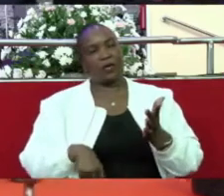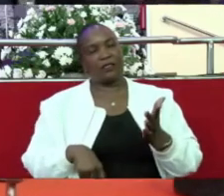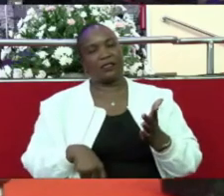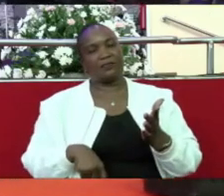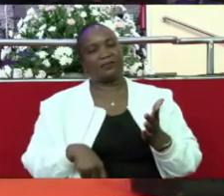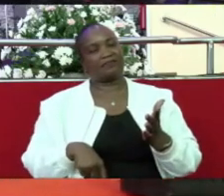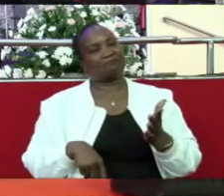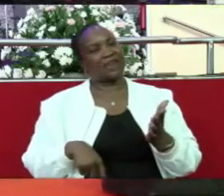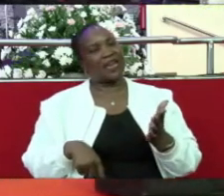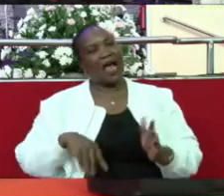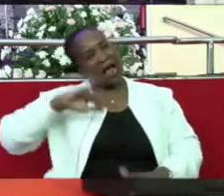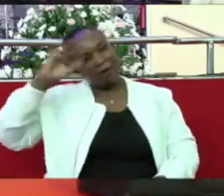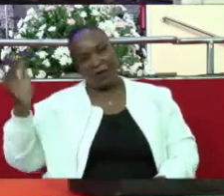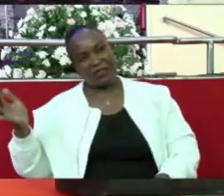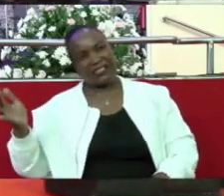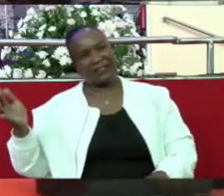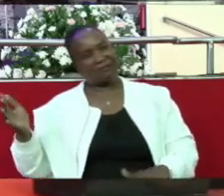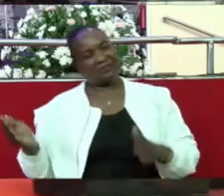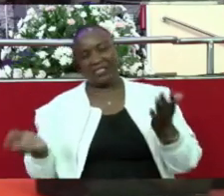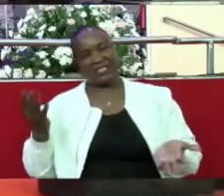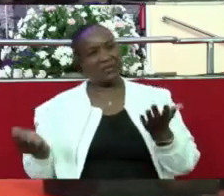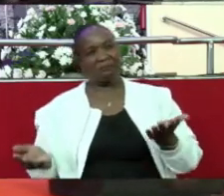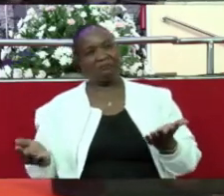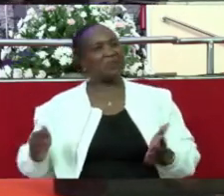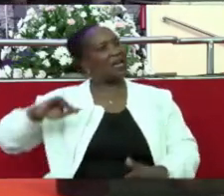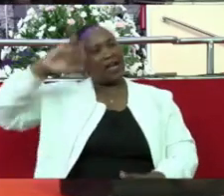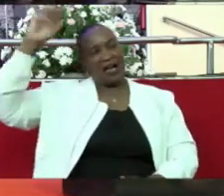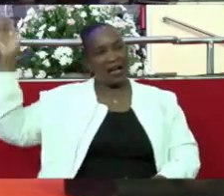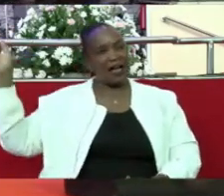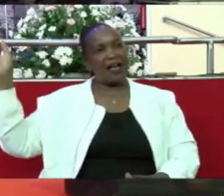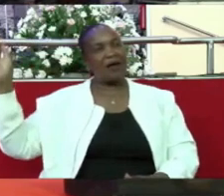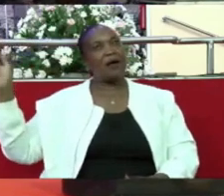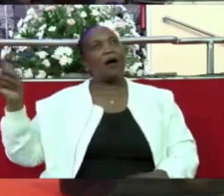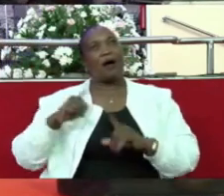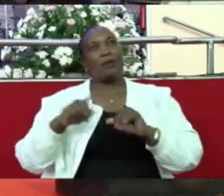may look too high, the Lord can lift up a standard.